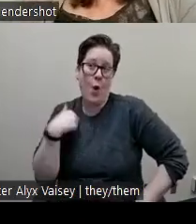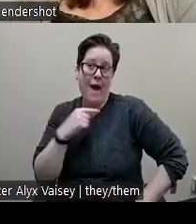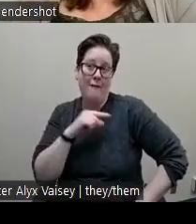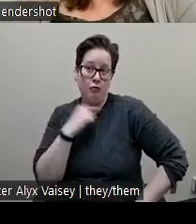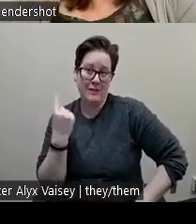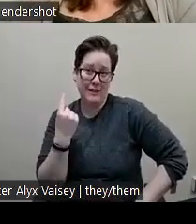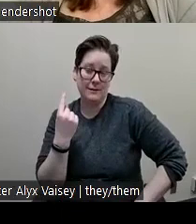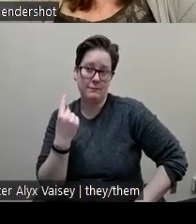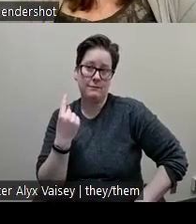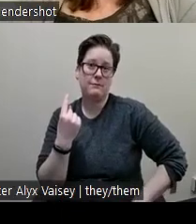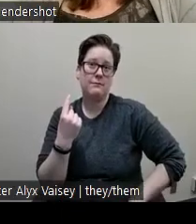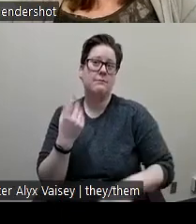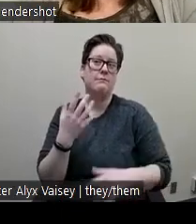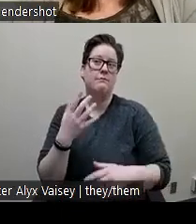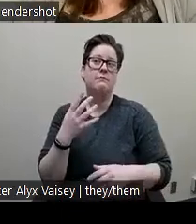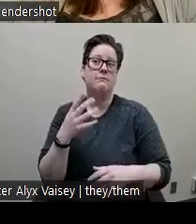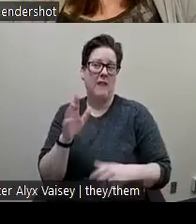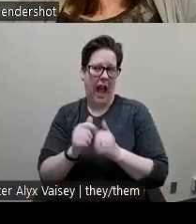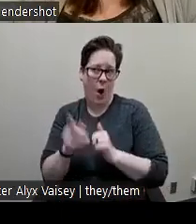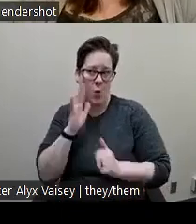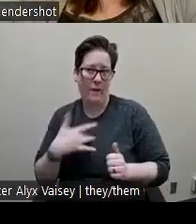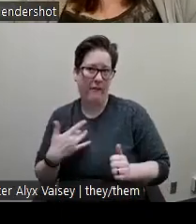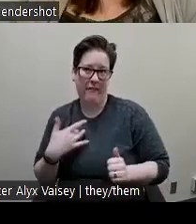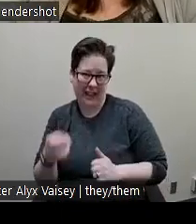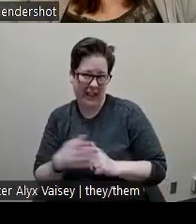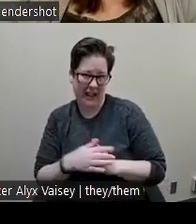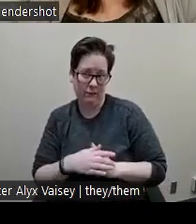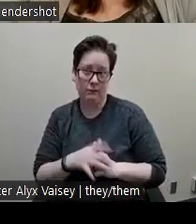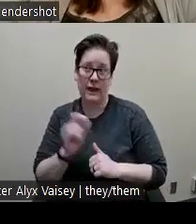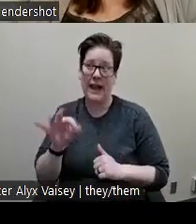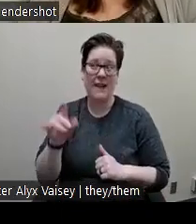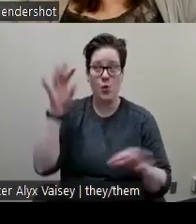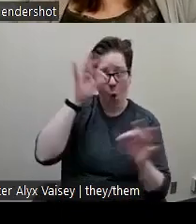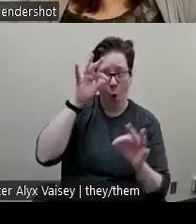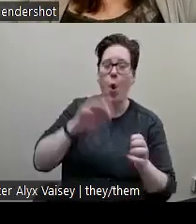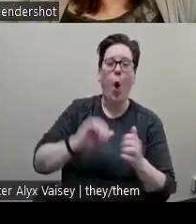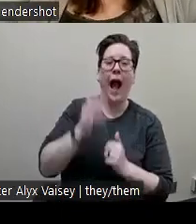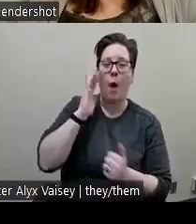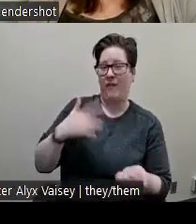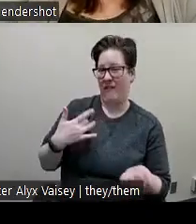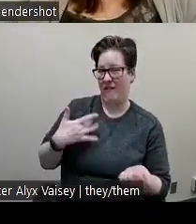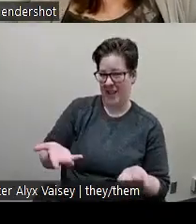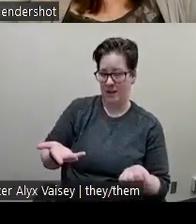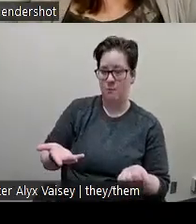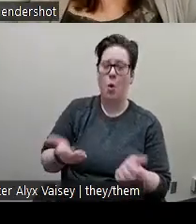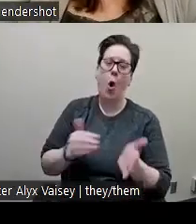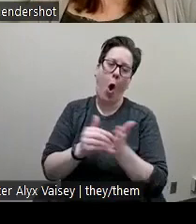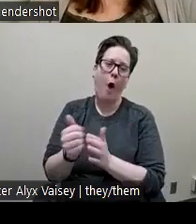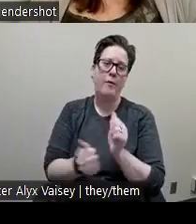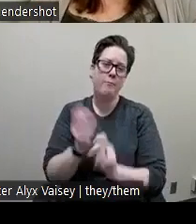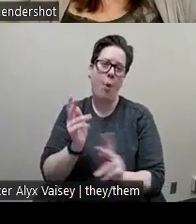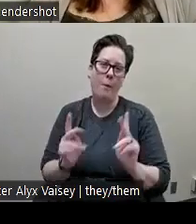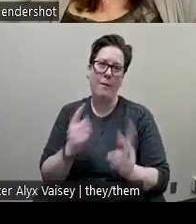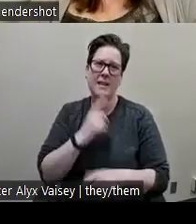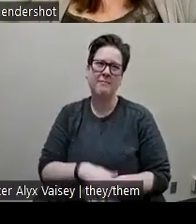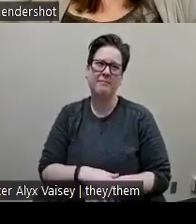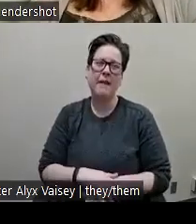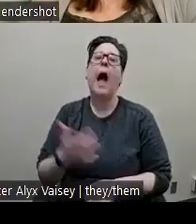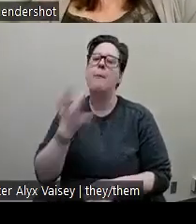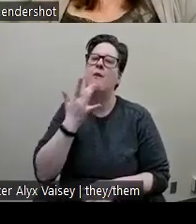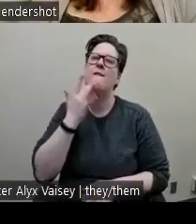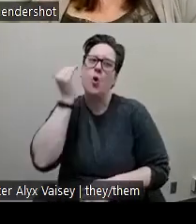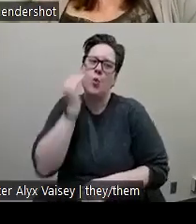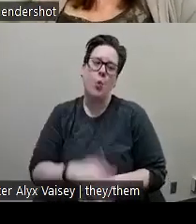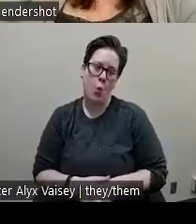that your relatives may be at risk? But how will you feel if you don't know that information? And most people opt to say, I would rather know that information,